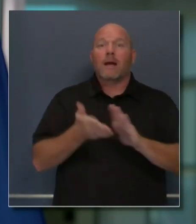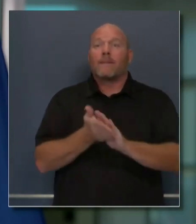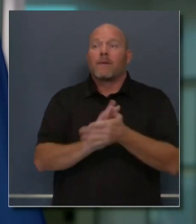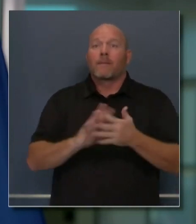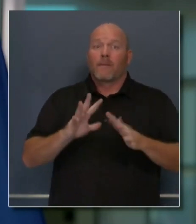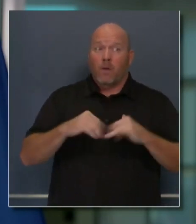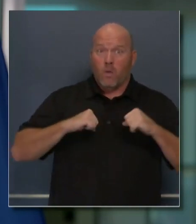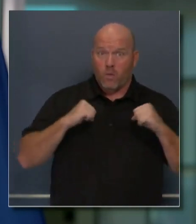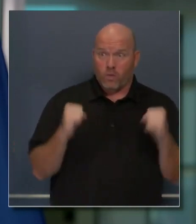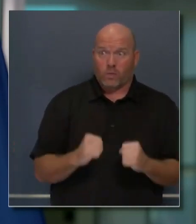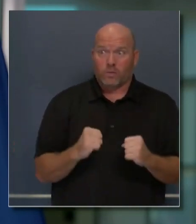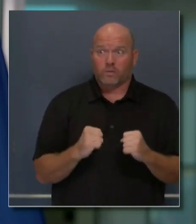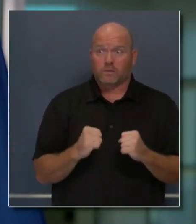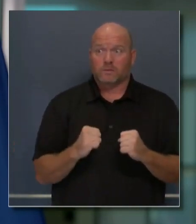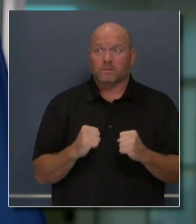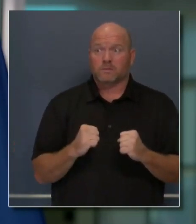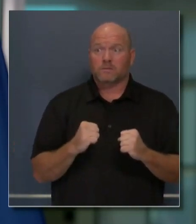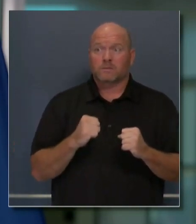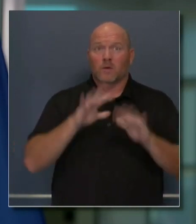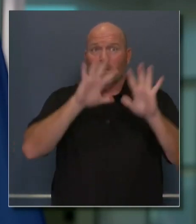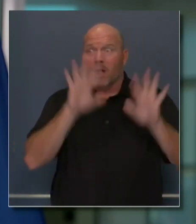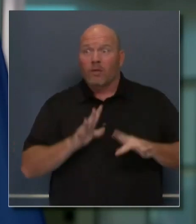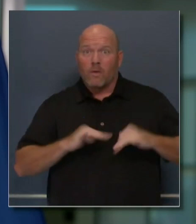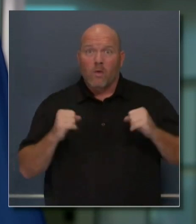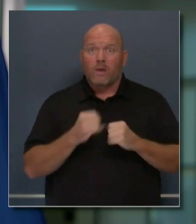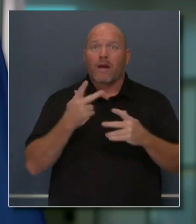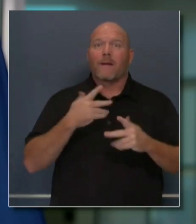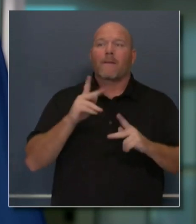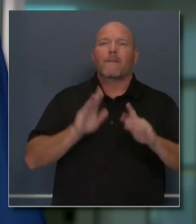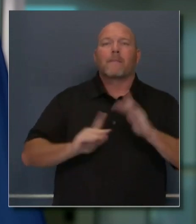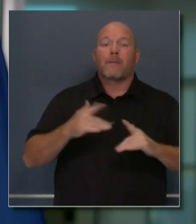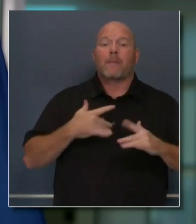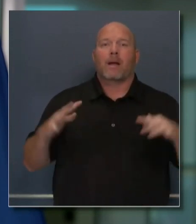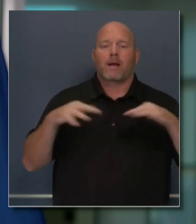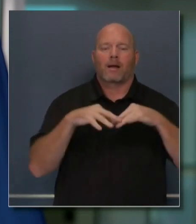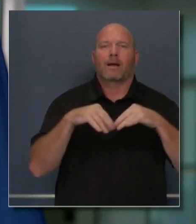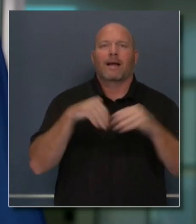more likely to congregate back indoors and in settings that put